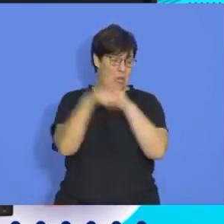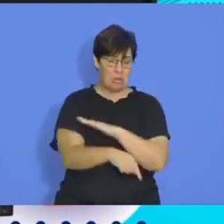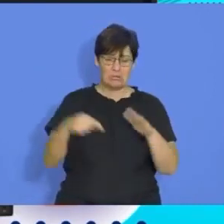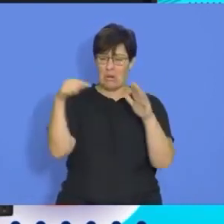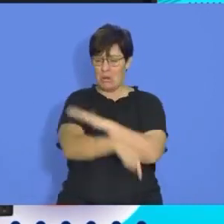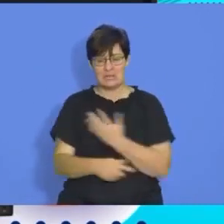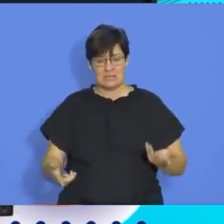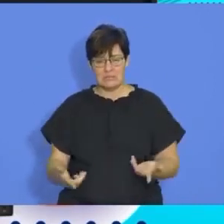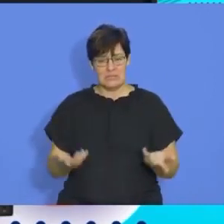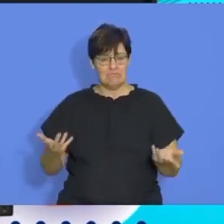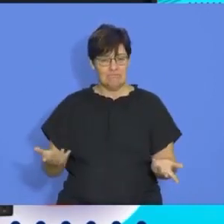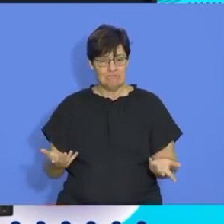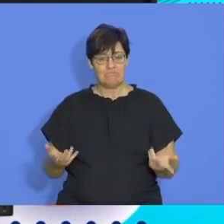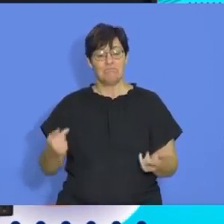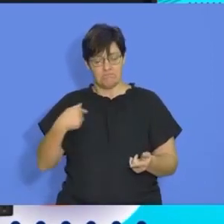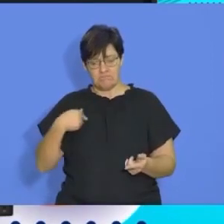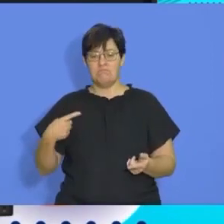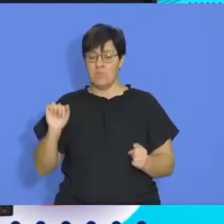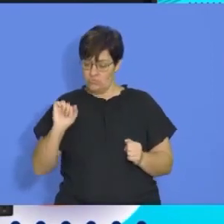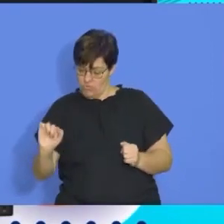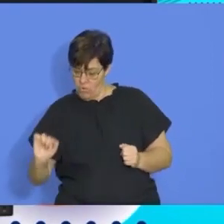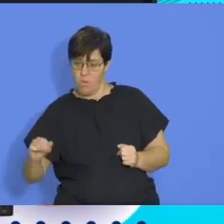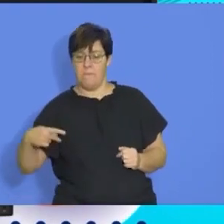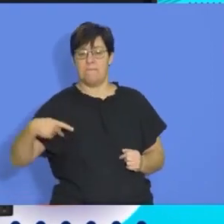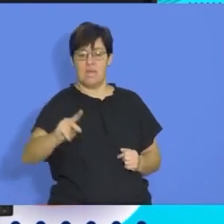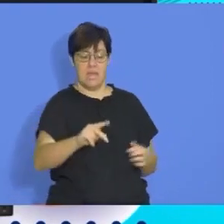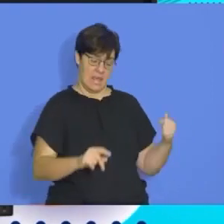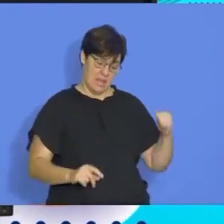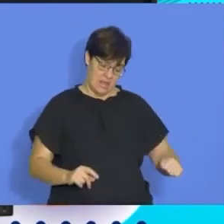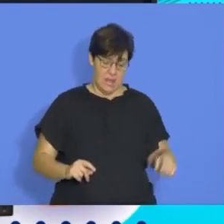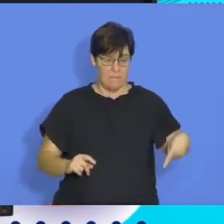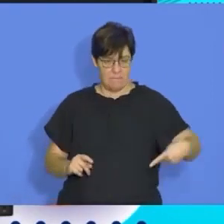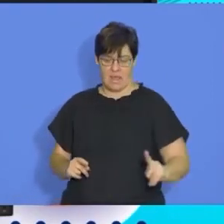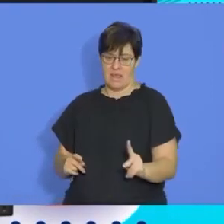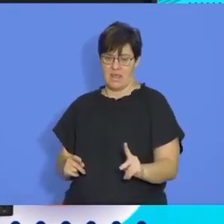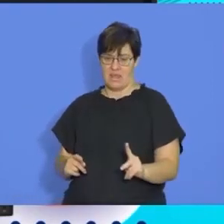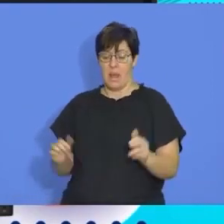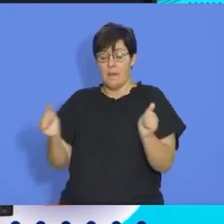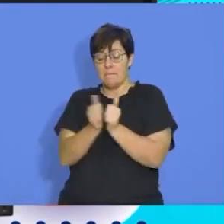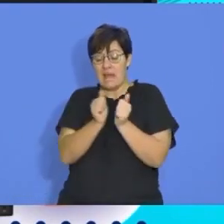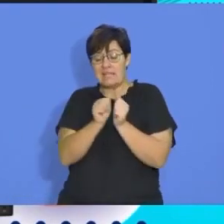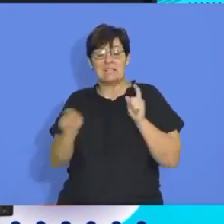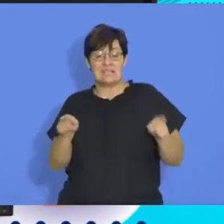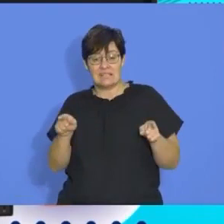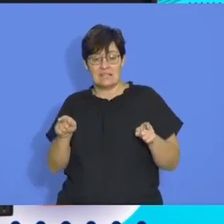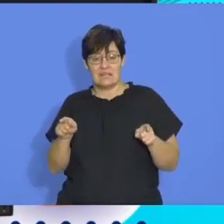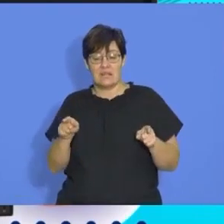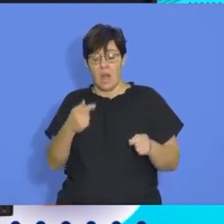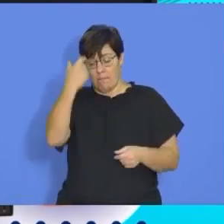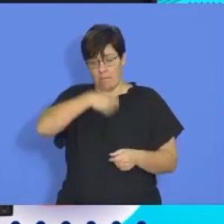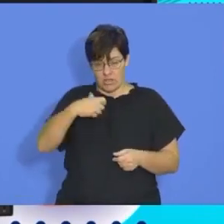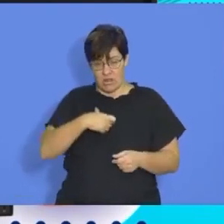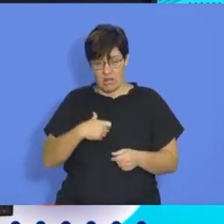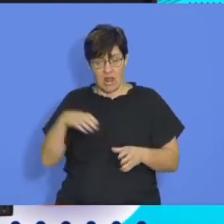terrible losses, obviously you've got to pay your liabilities. To what extent are the partners and